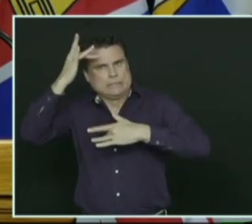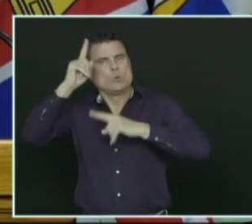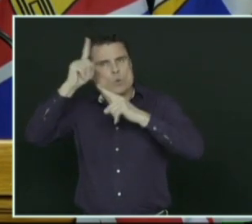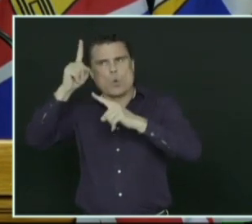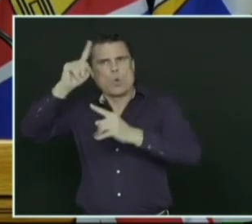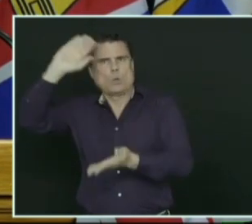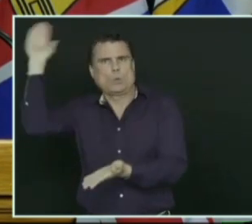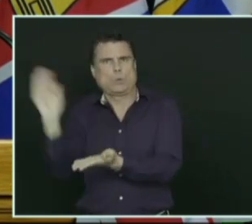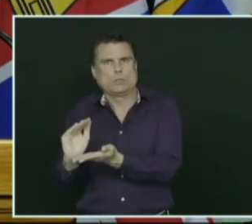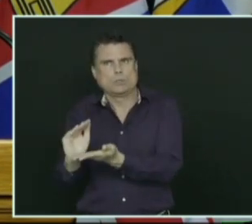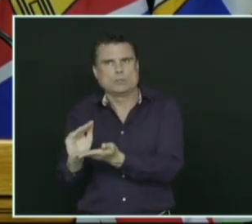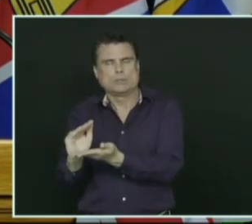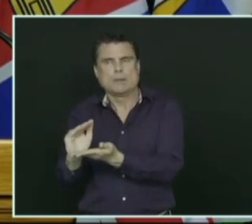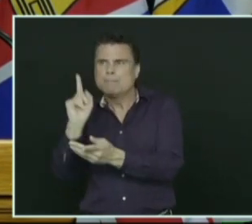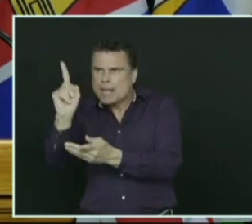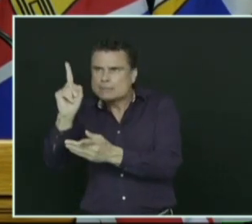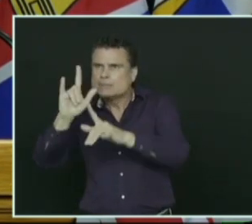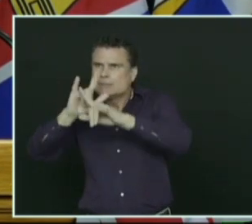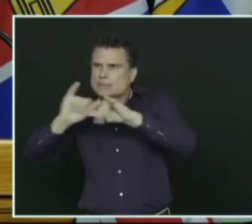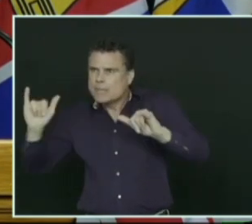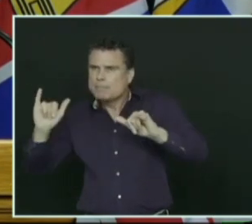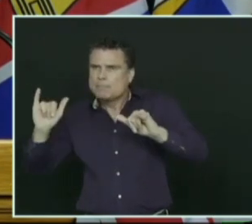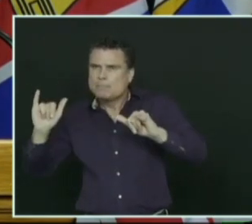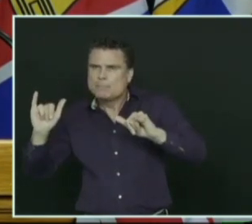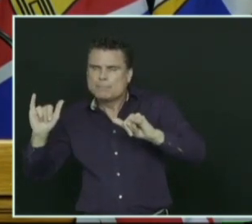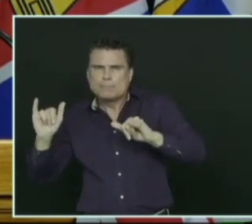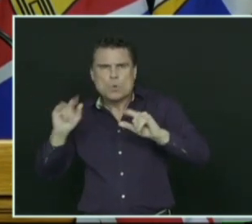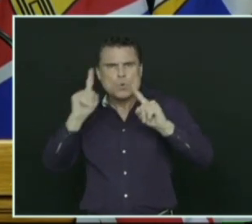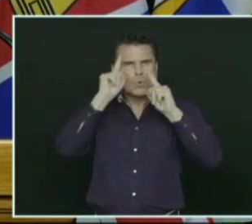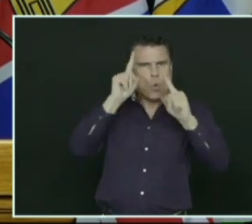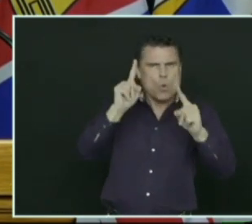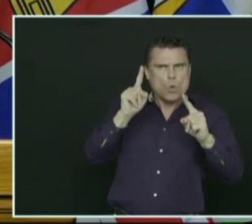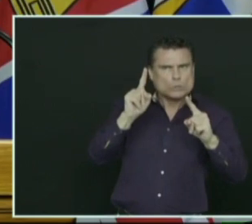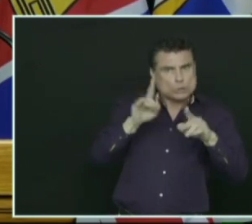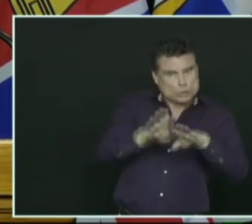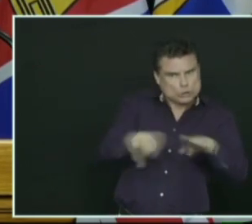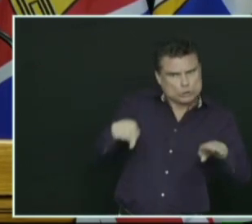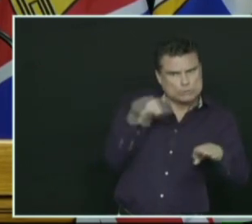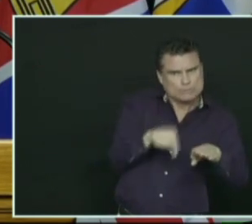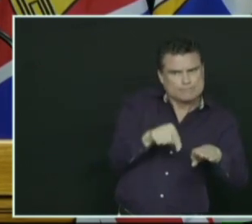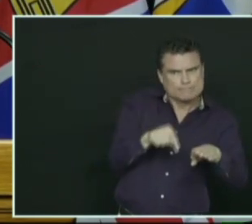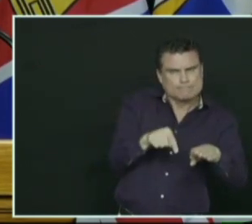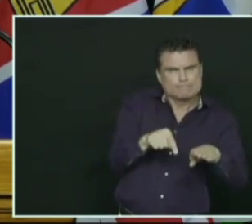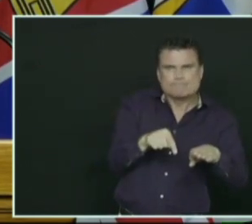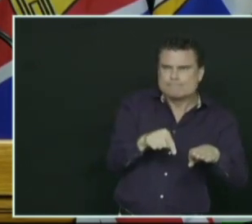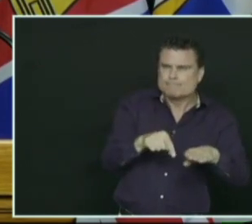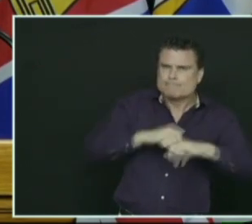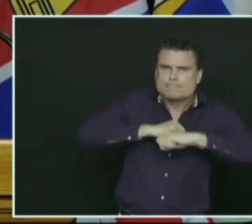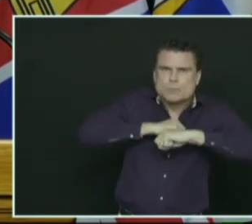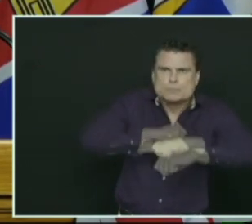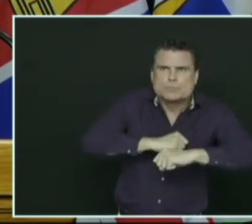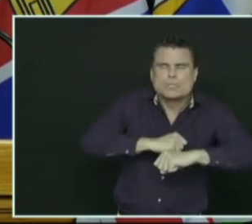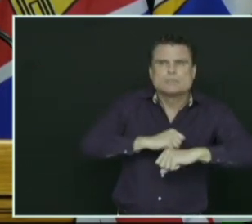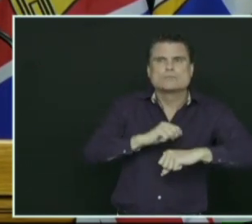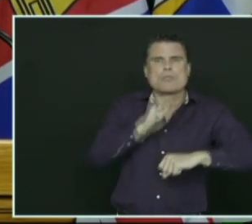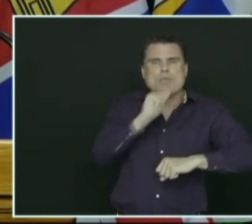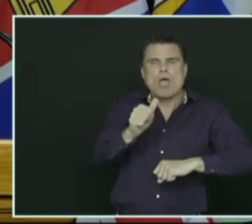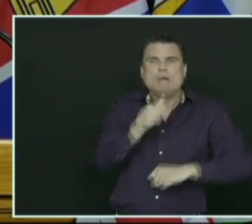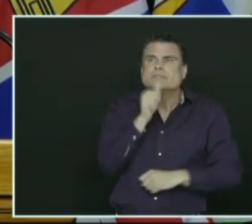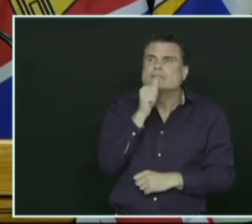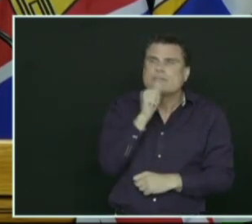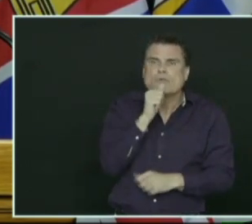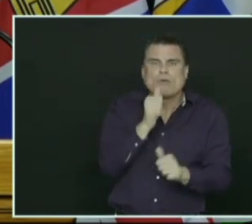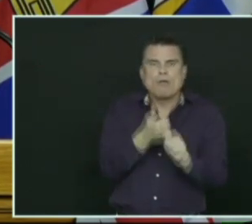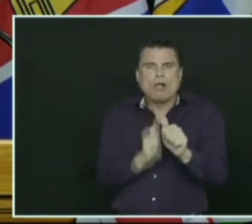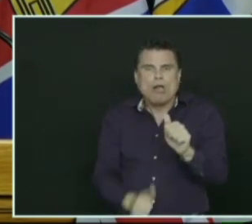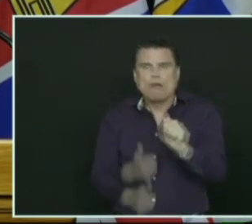authorities combined. I know it's the most populated, but is there something going on there that's not going on elsewhere? I think there's a couple of things. Some